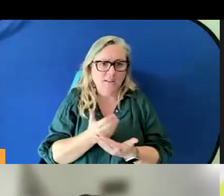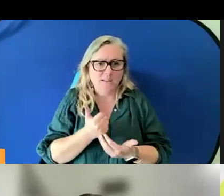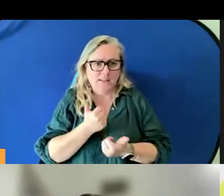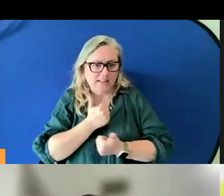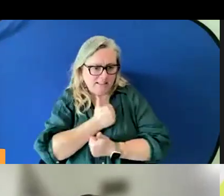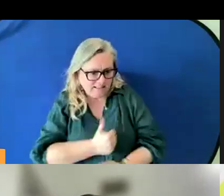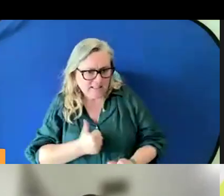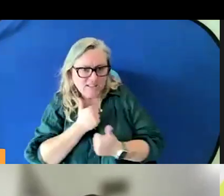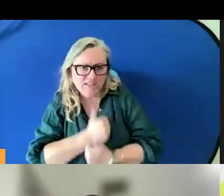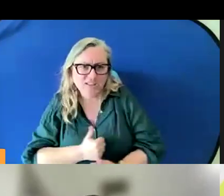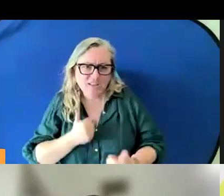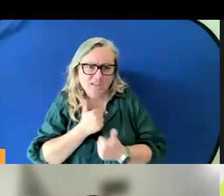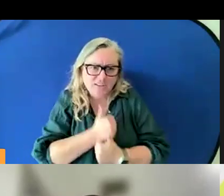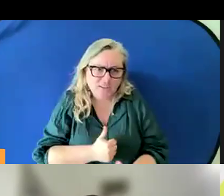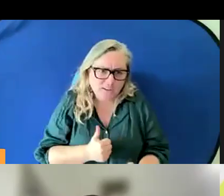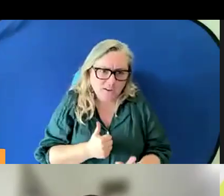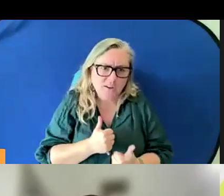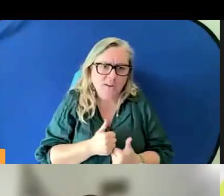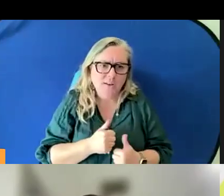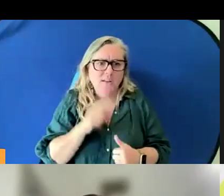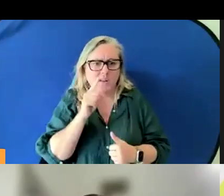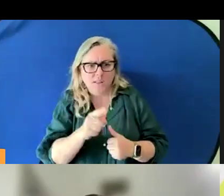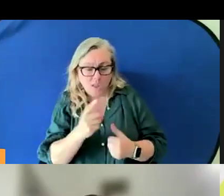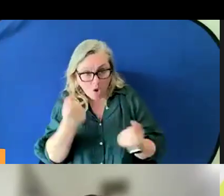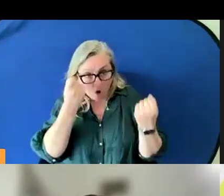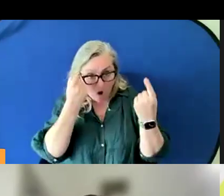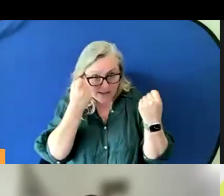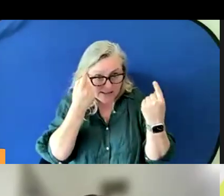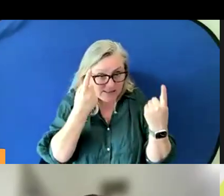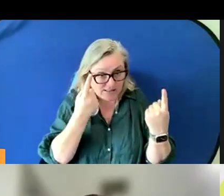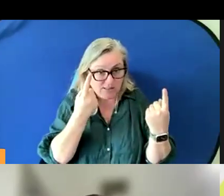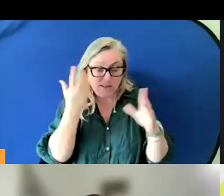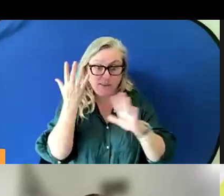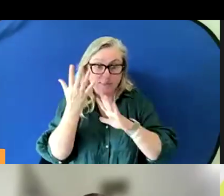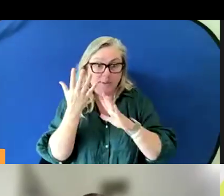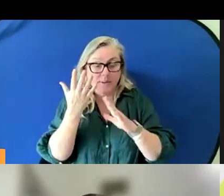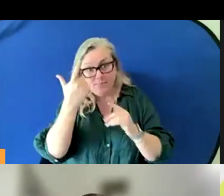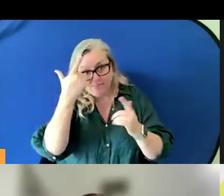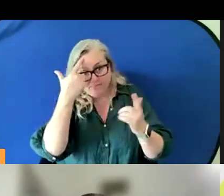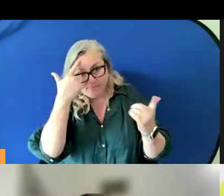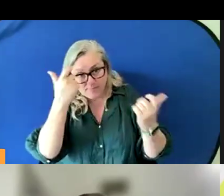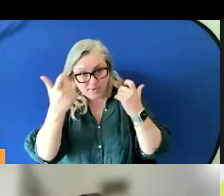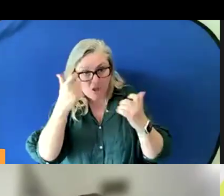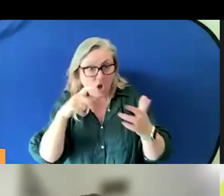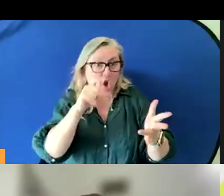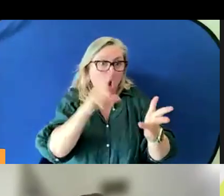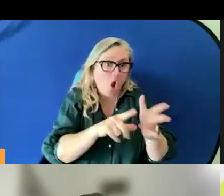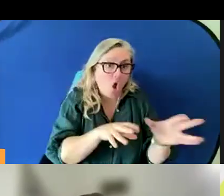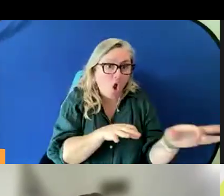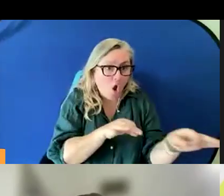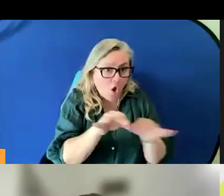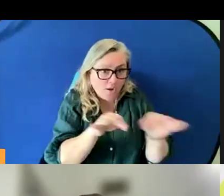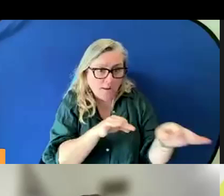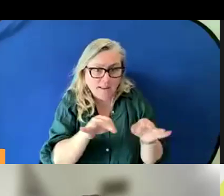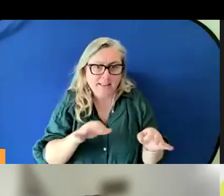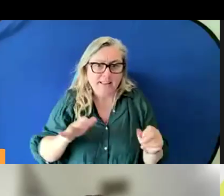co-design process, from the idea that not only the co-design